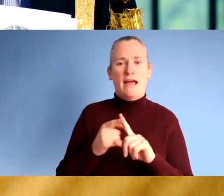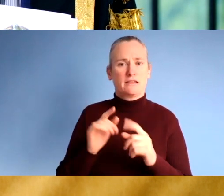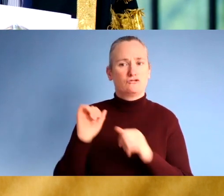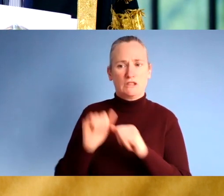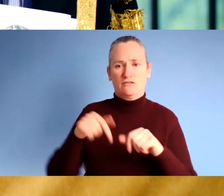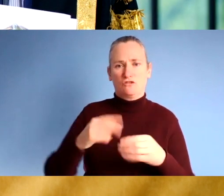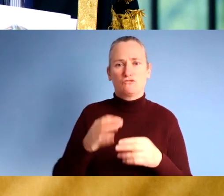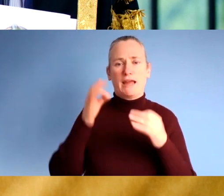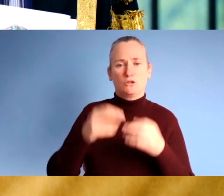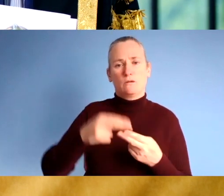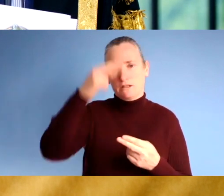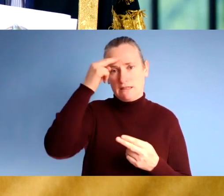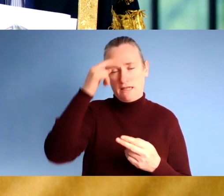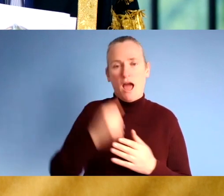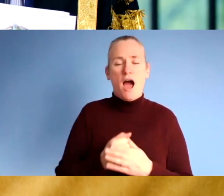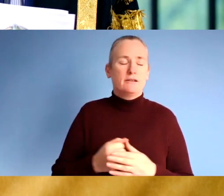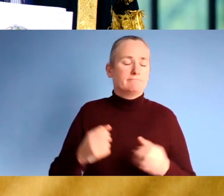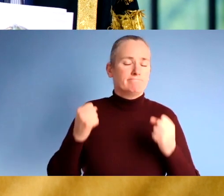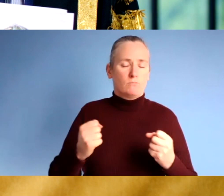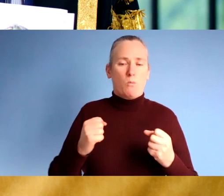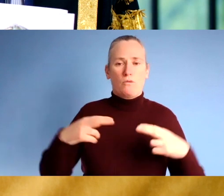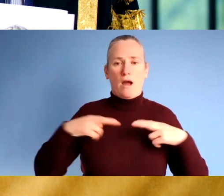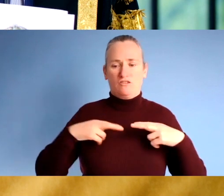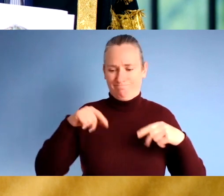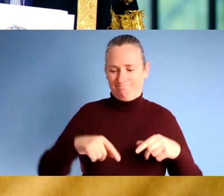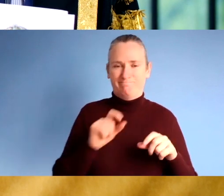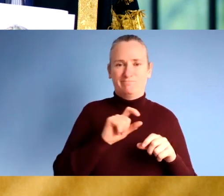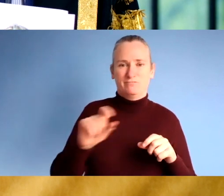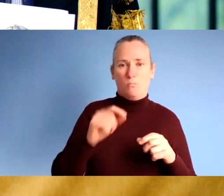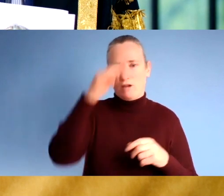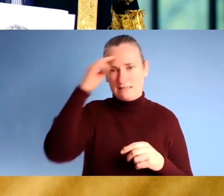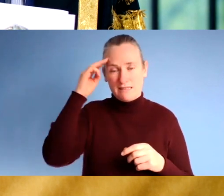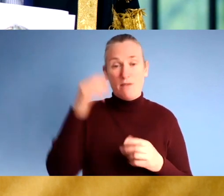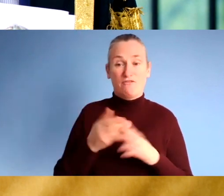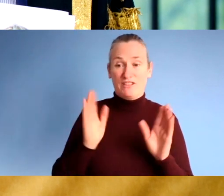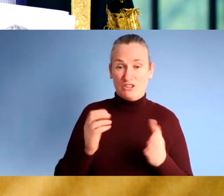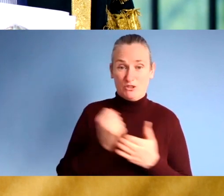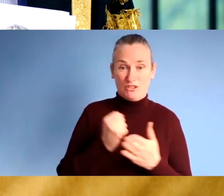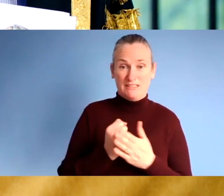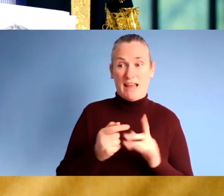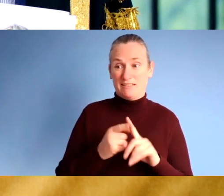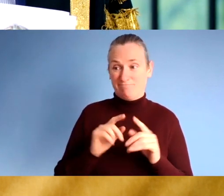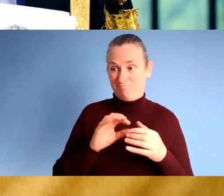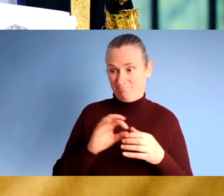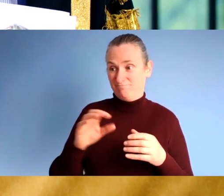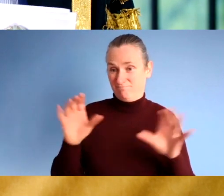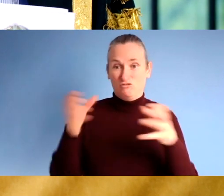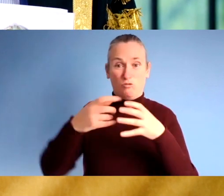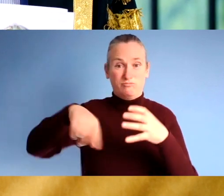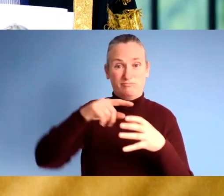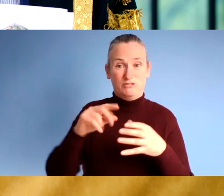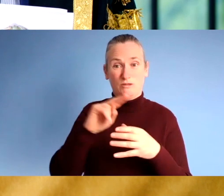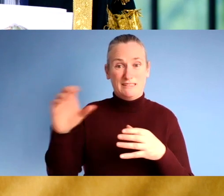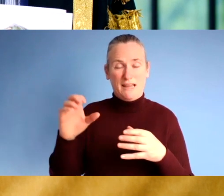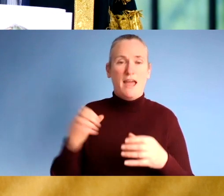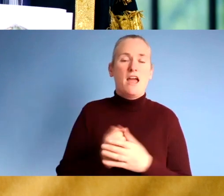of being UCC's interim president, as somebody who's a student and alumnus of UCC, and whatever role I've had in my professional life, I'm a